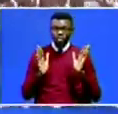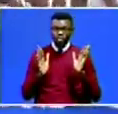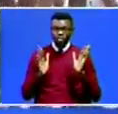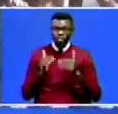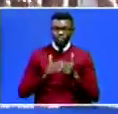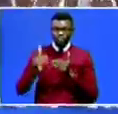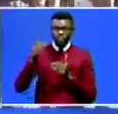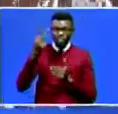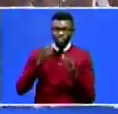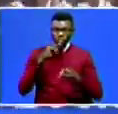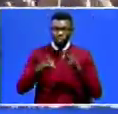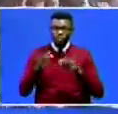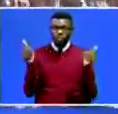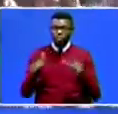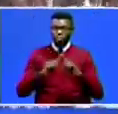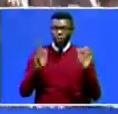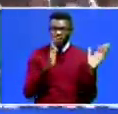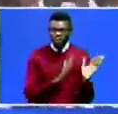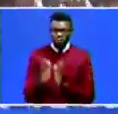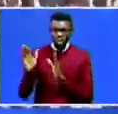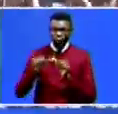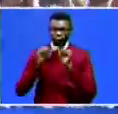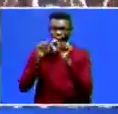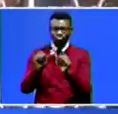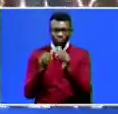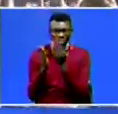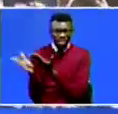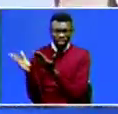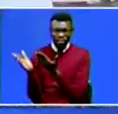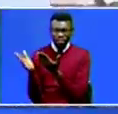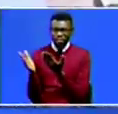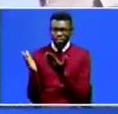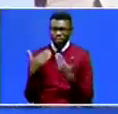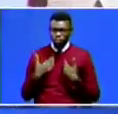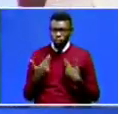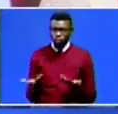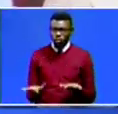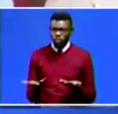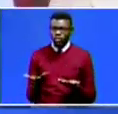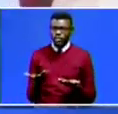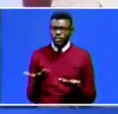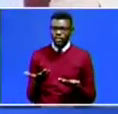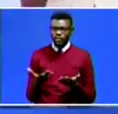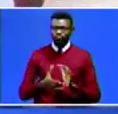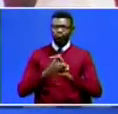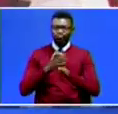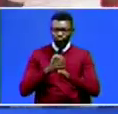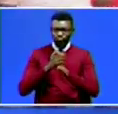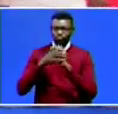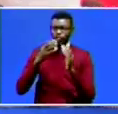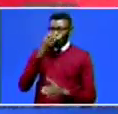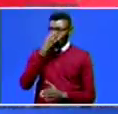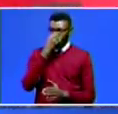mwaka 2022, mikakati inayoendelea jukwani kwake imewavutia na kuwachangamsha wadau wa kambi ya naibu rais William